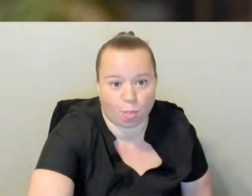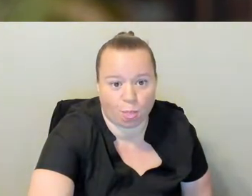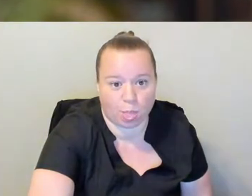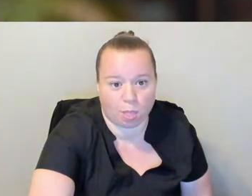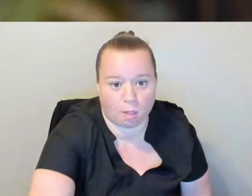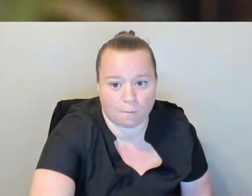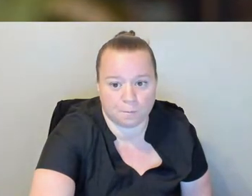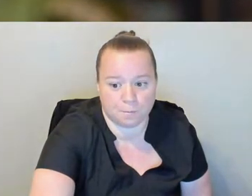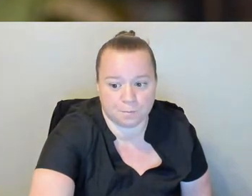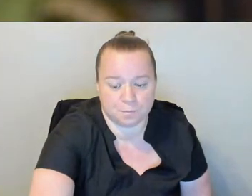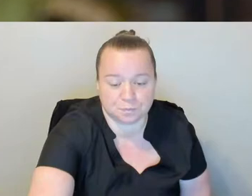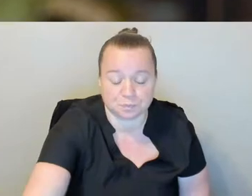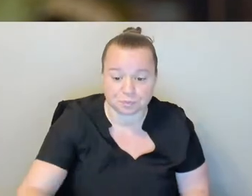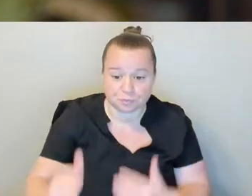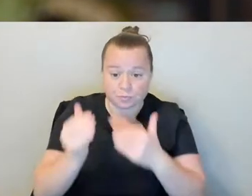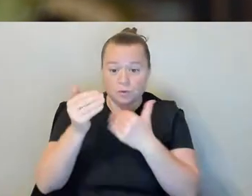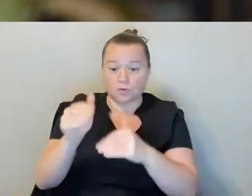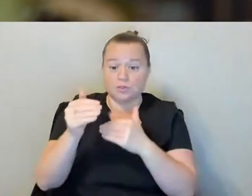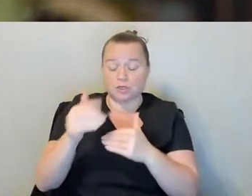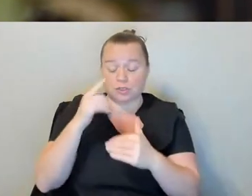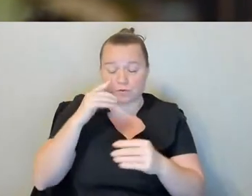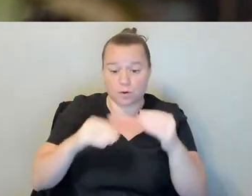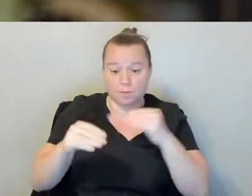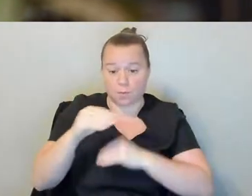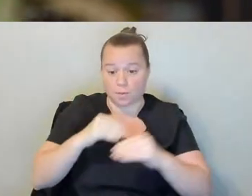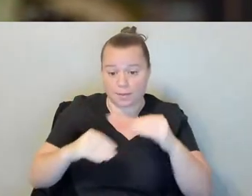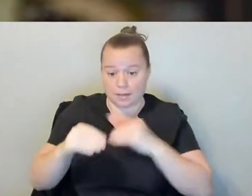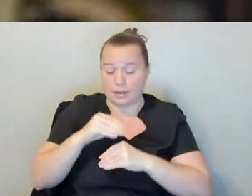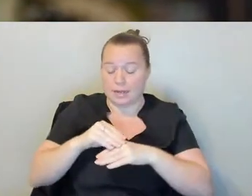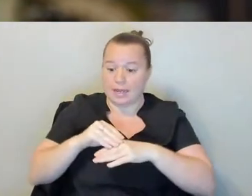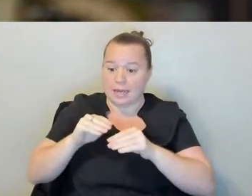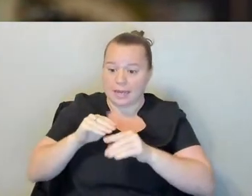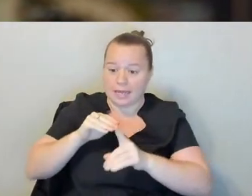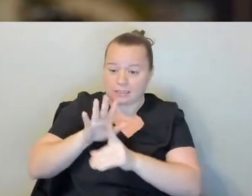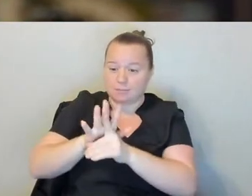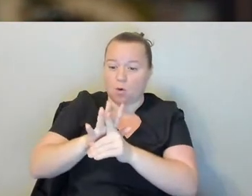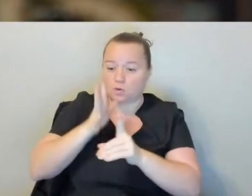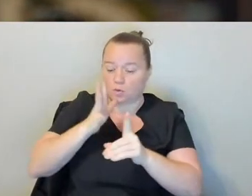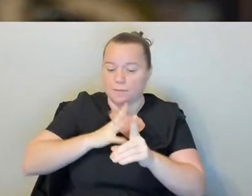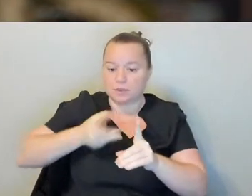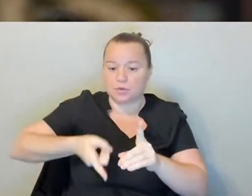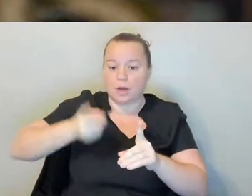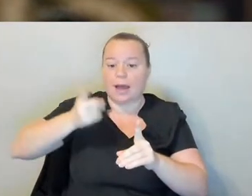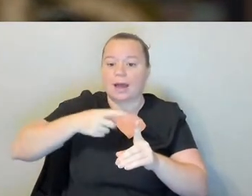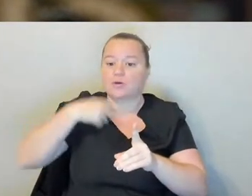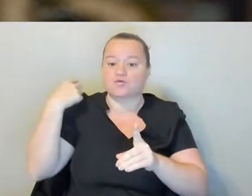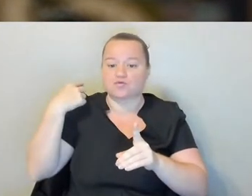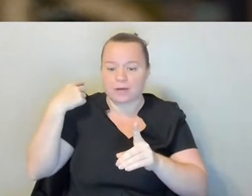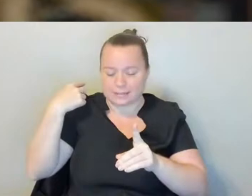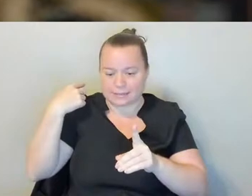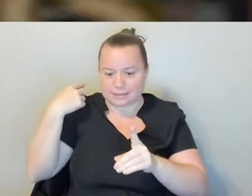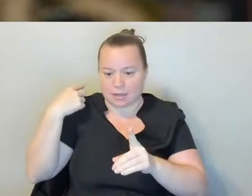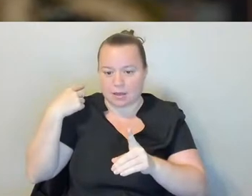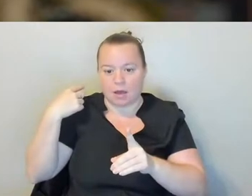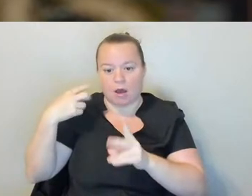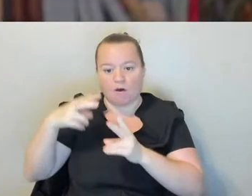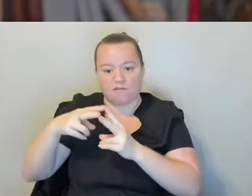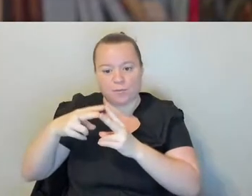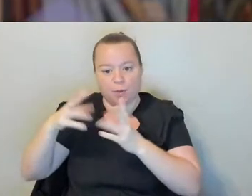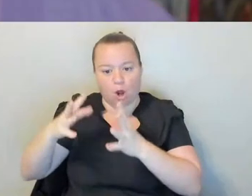Restrictions on mobility and increased isolation exposed women to a higher risk of intimate partner violence during the